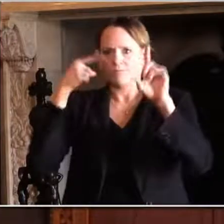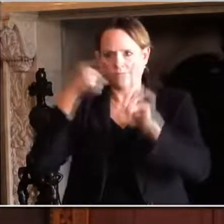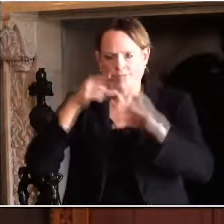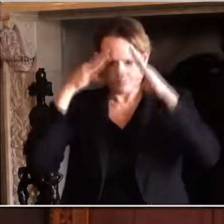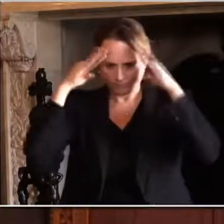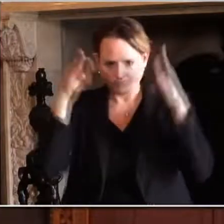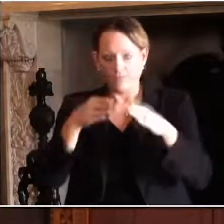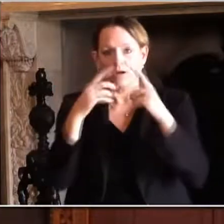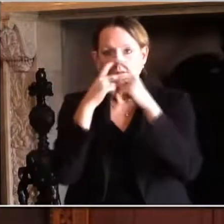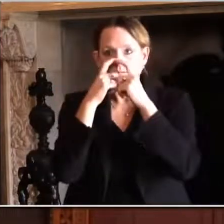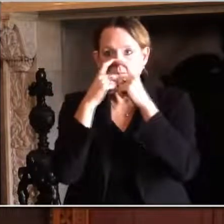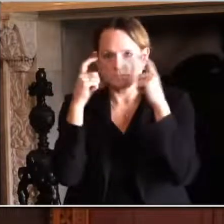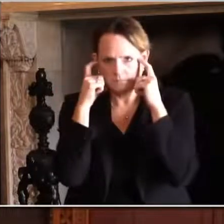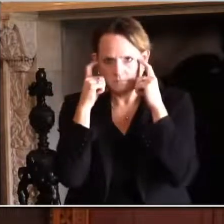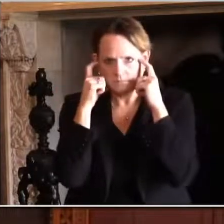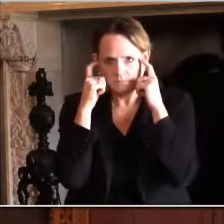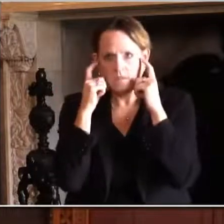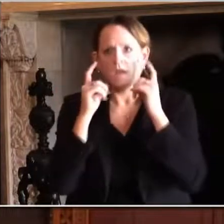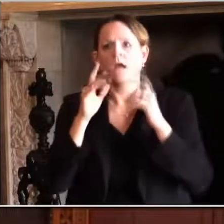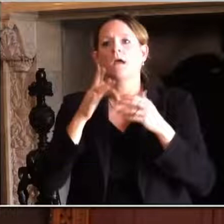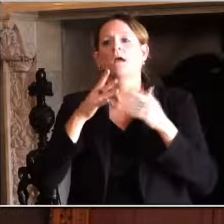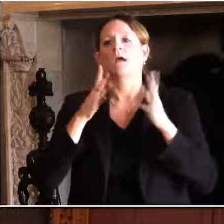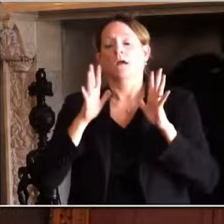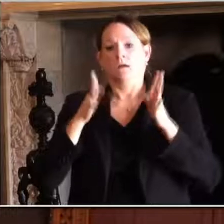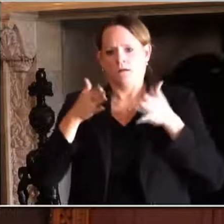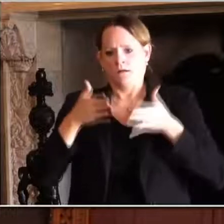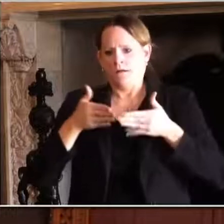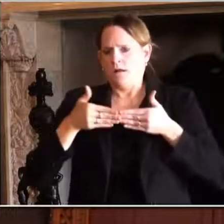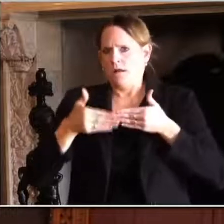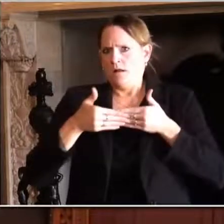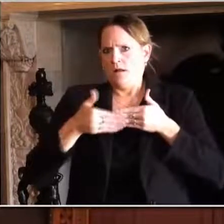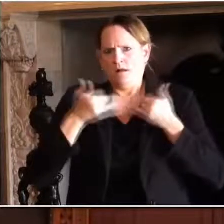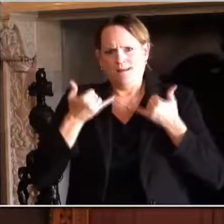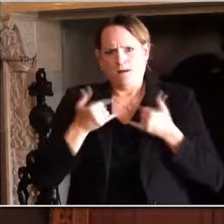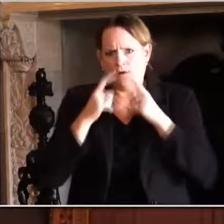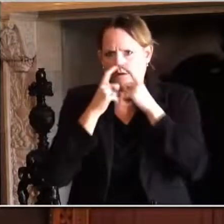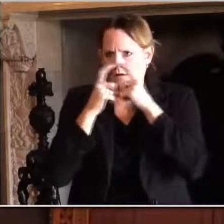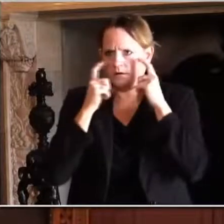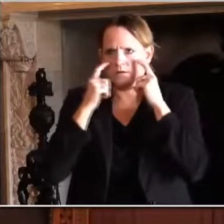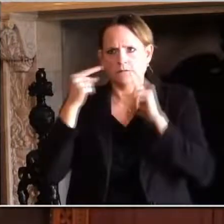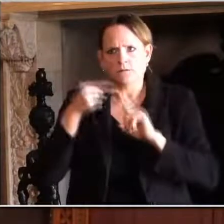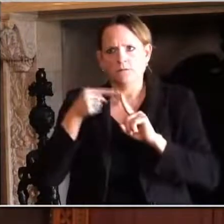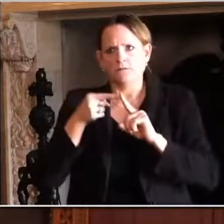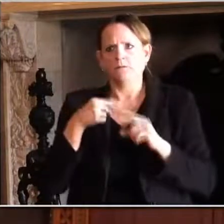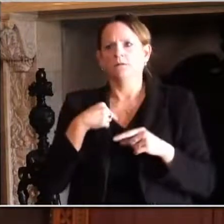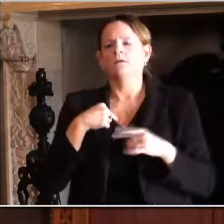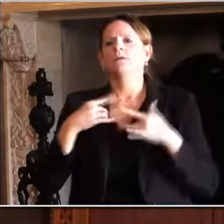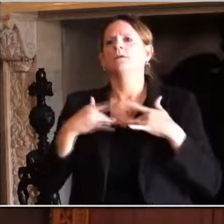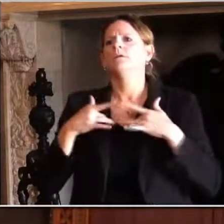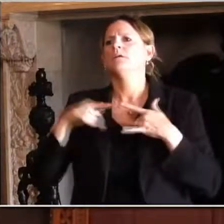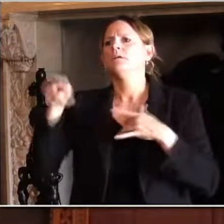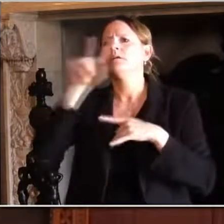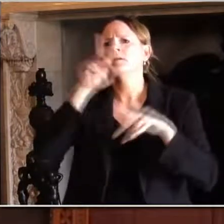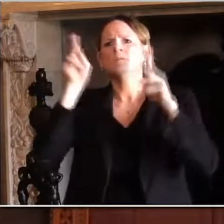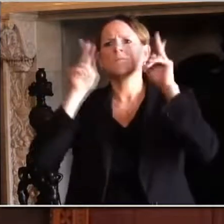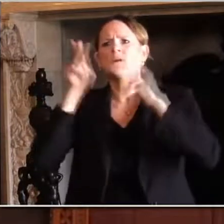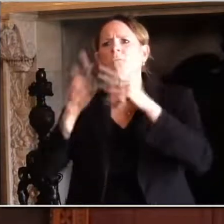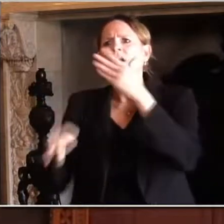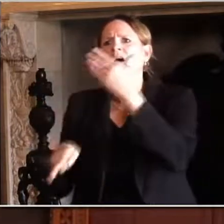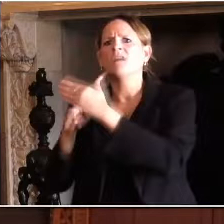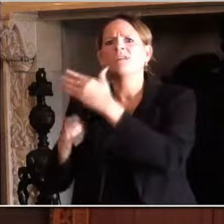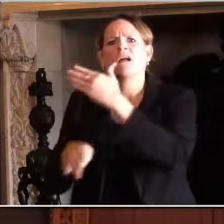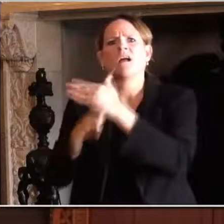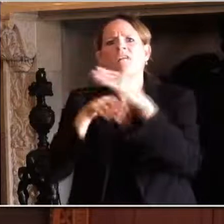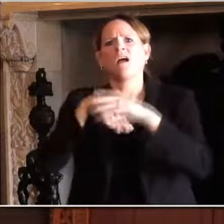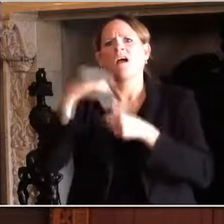for the near future. But we are concerned about the evictions in the state of Wisconsin. That's one of the reasons we've put, I